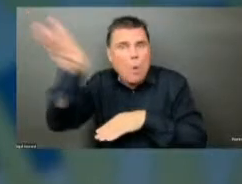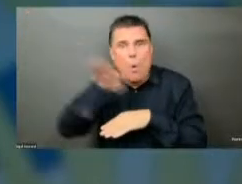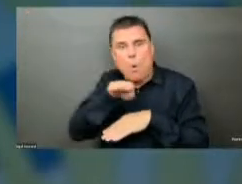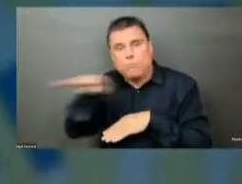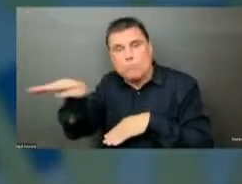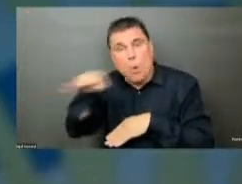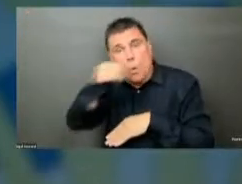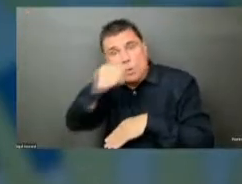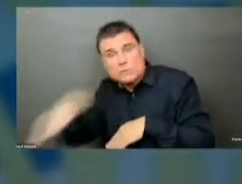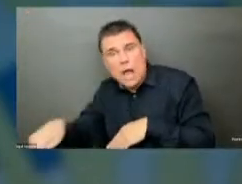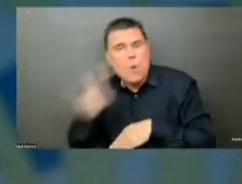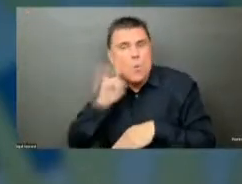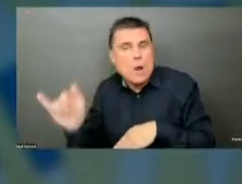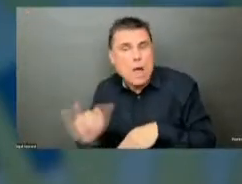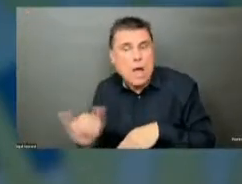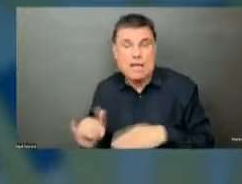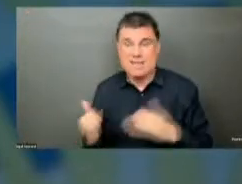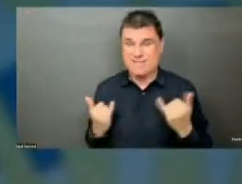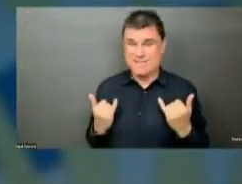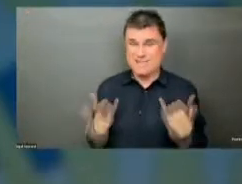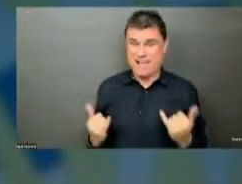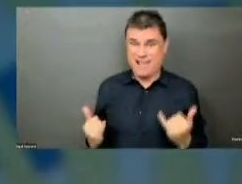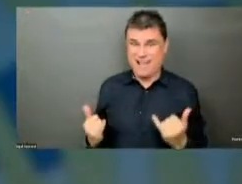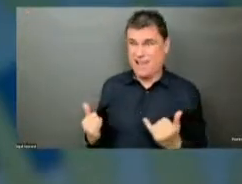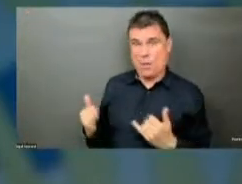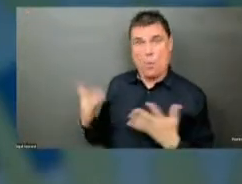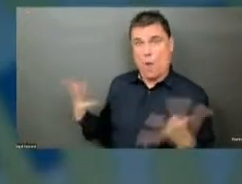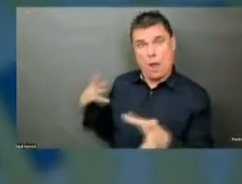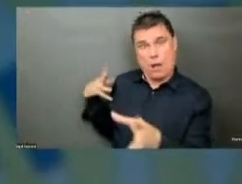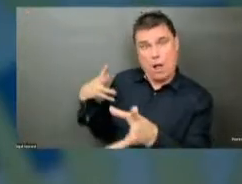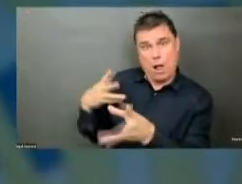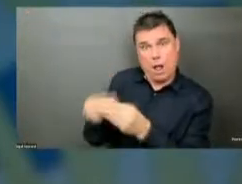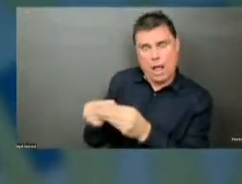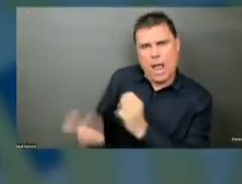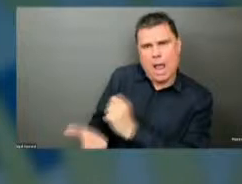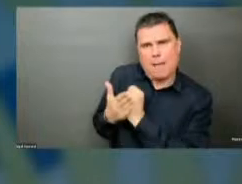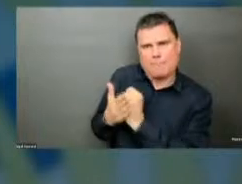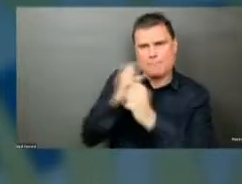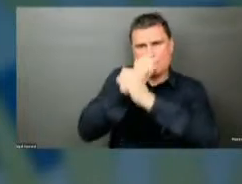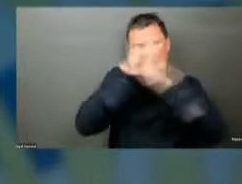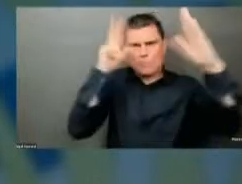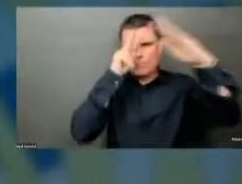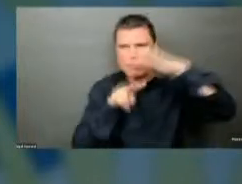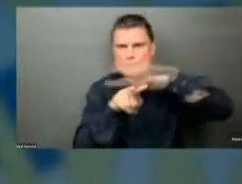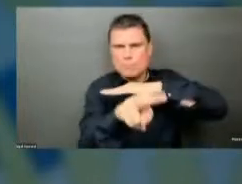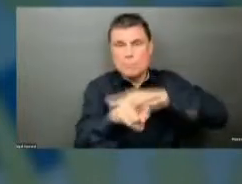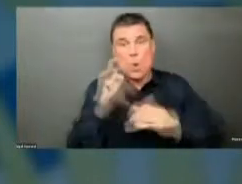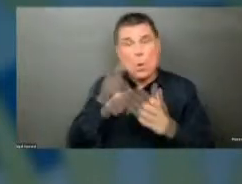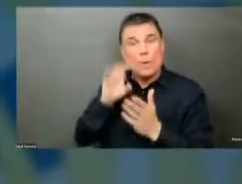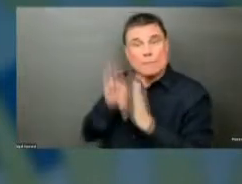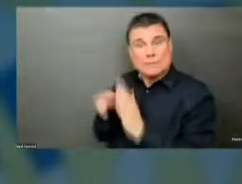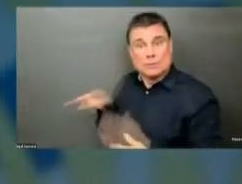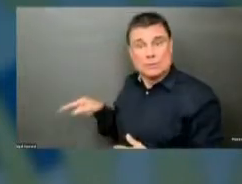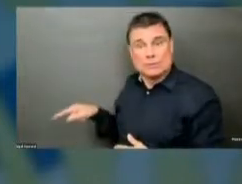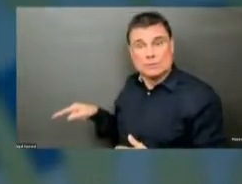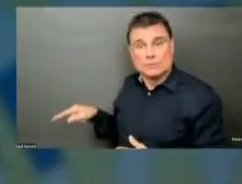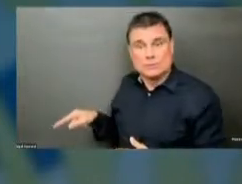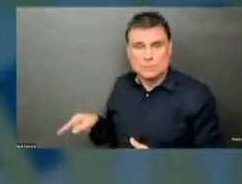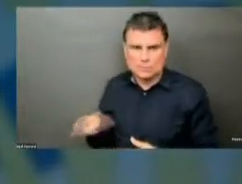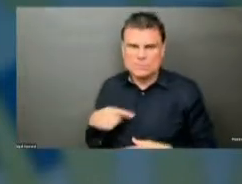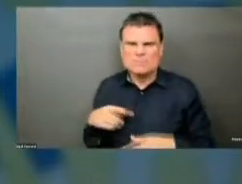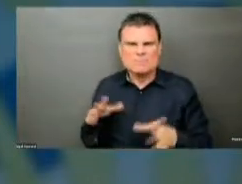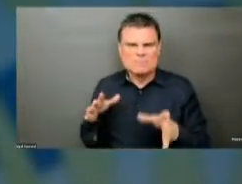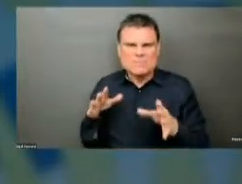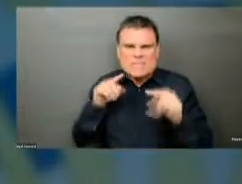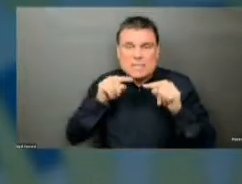a figure that will be familiar. We've updated it, and we've now seen, since December, a steady decrease in